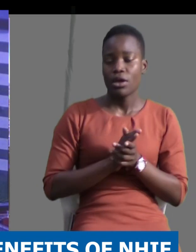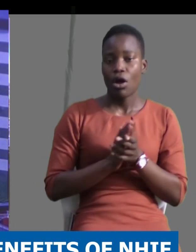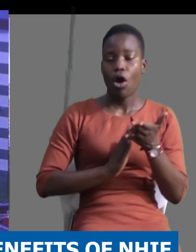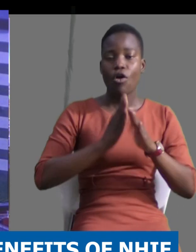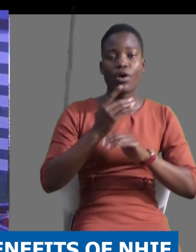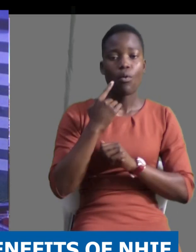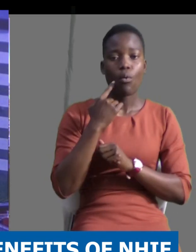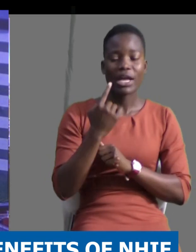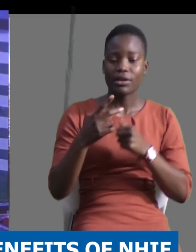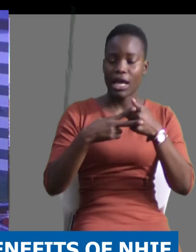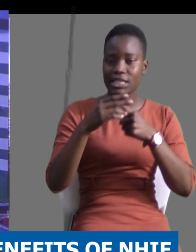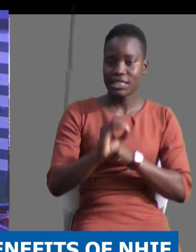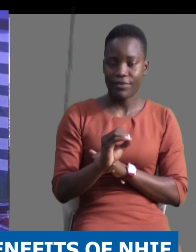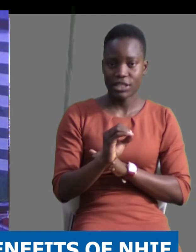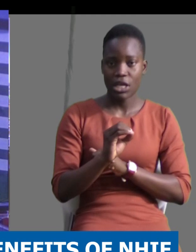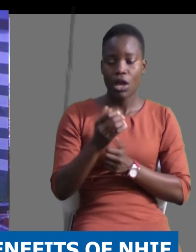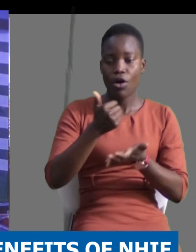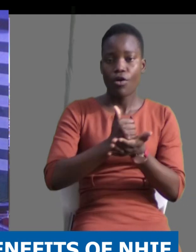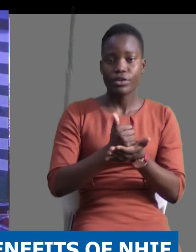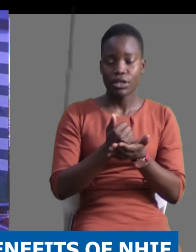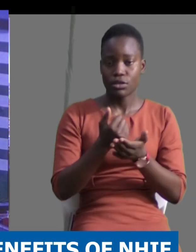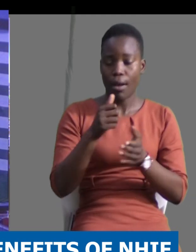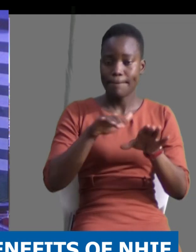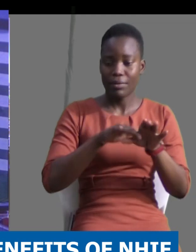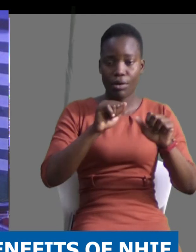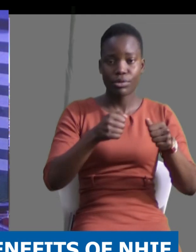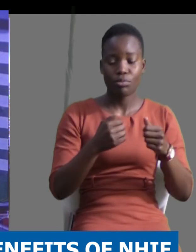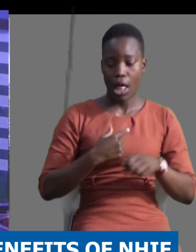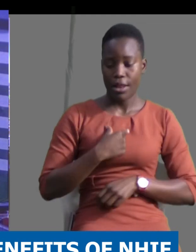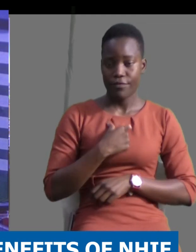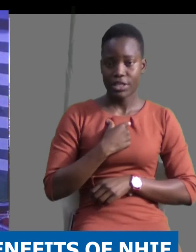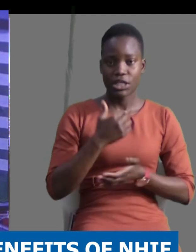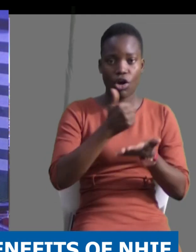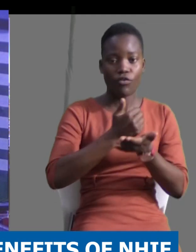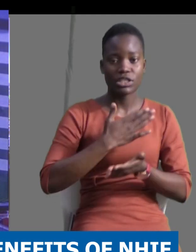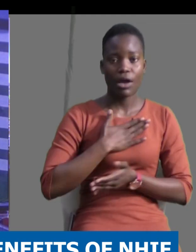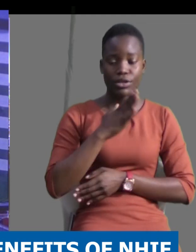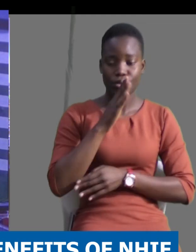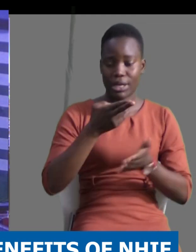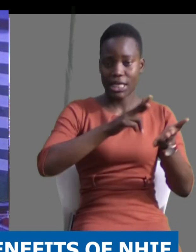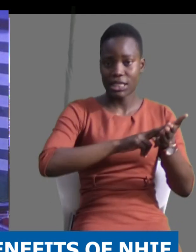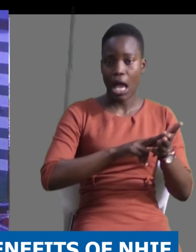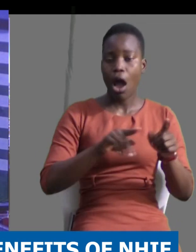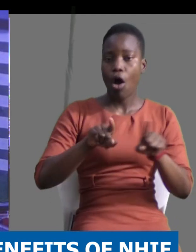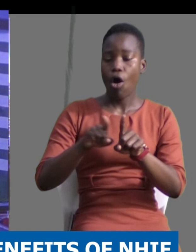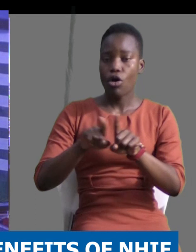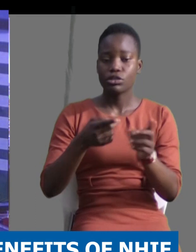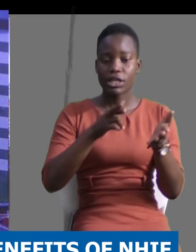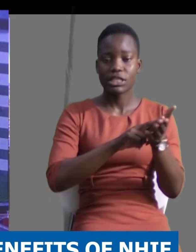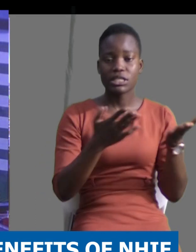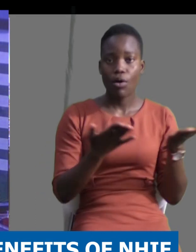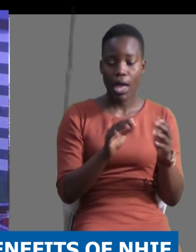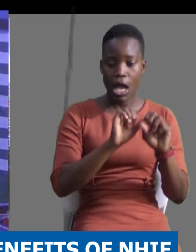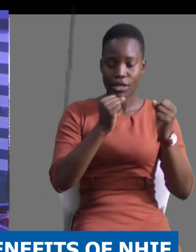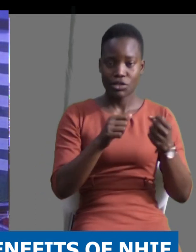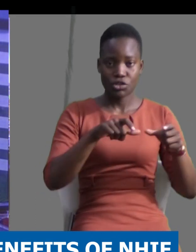over 170 offices. So members can visit our offices to be registered. They can also be registered on the